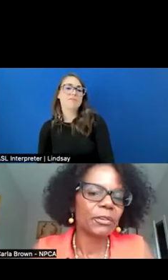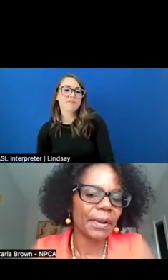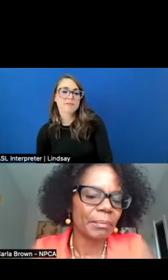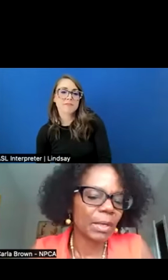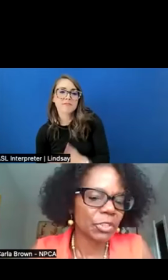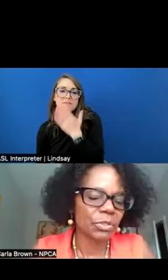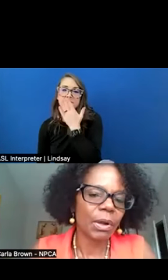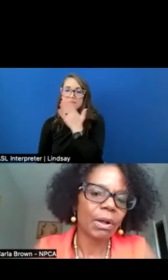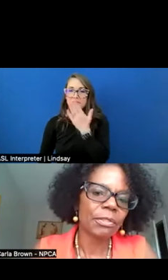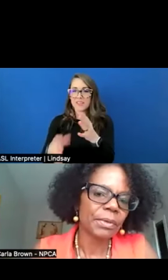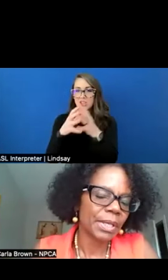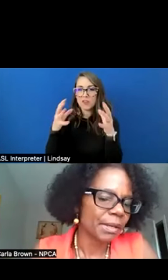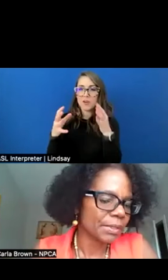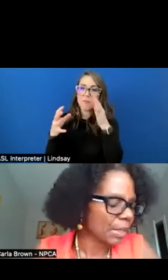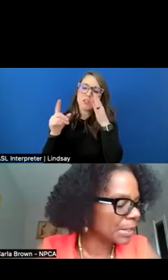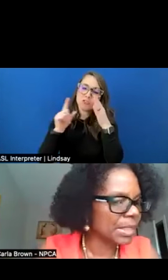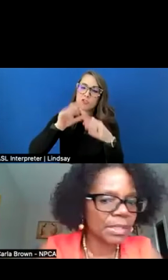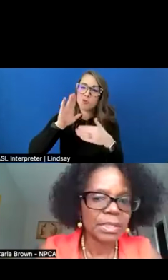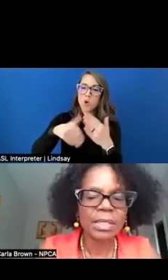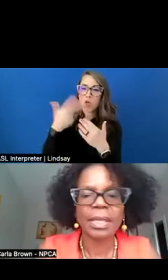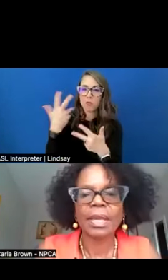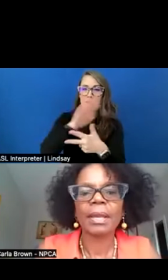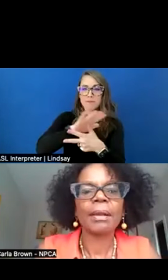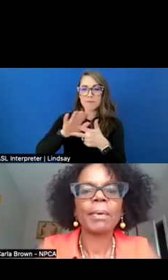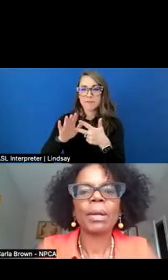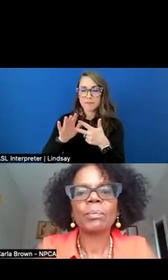Thank you very much to all three of the nominees.